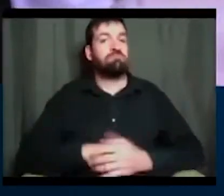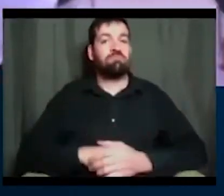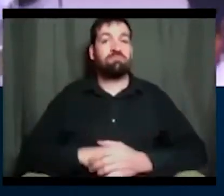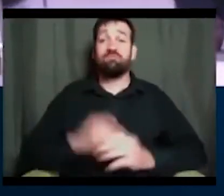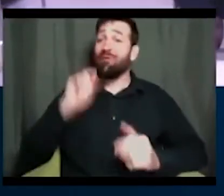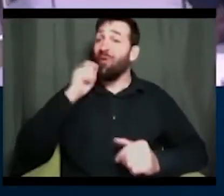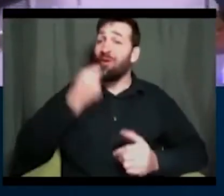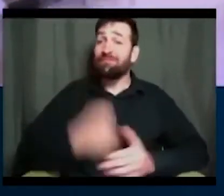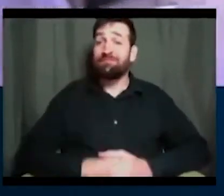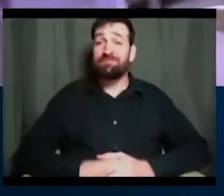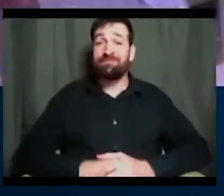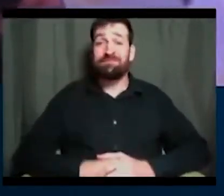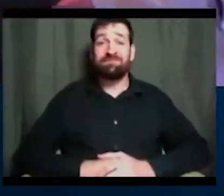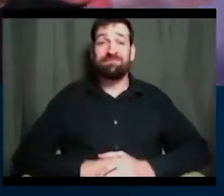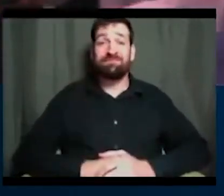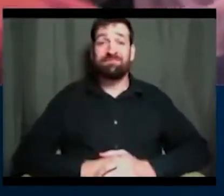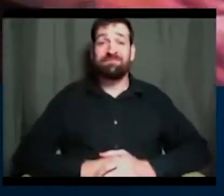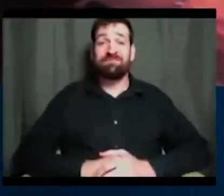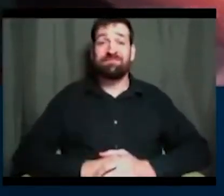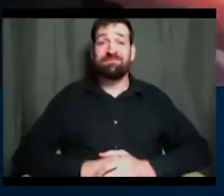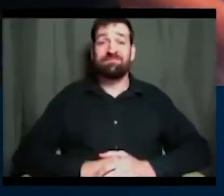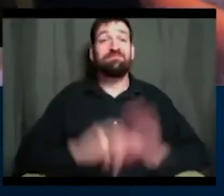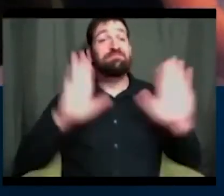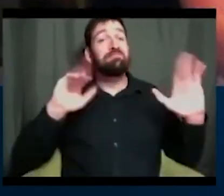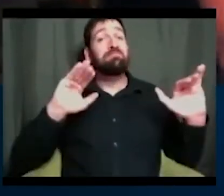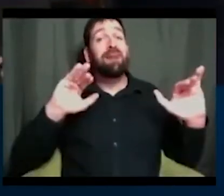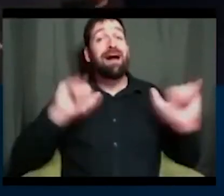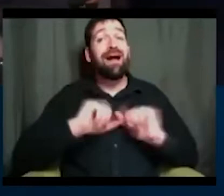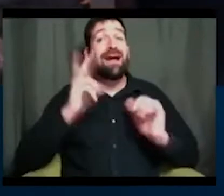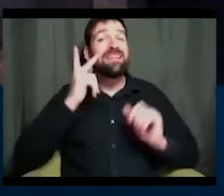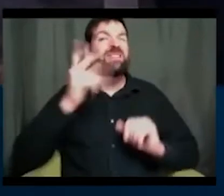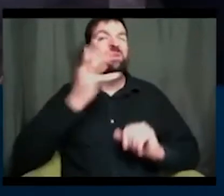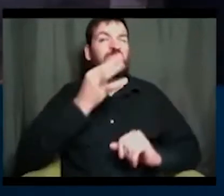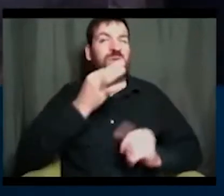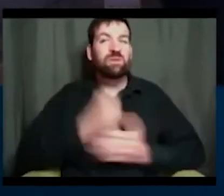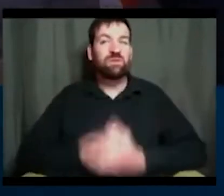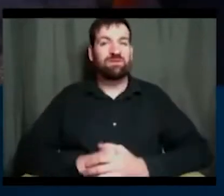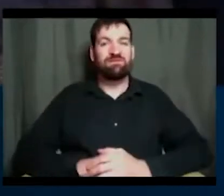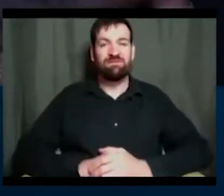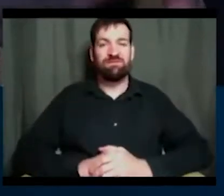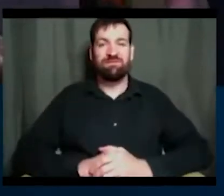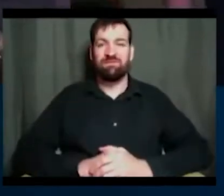All right, bye, pal. We'll see you in a little bit, okay?